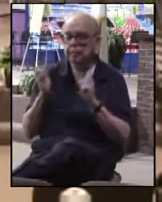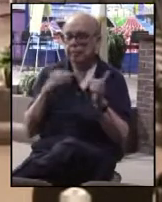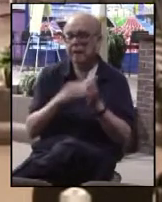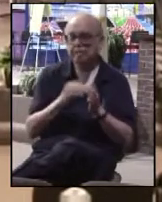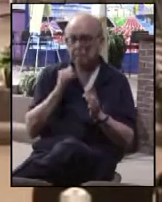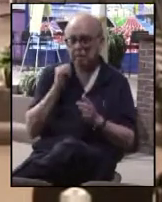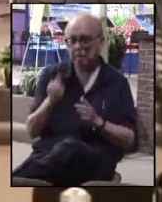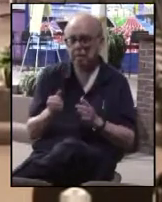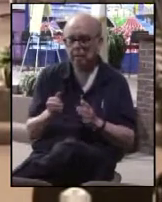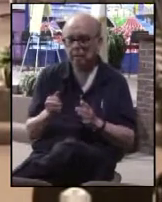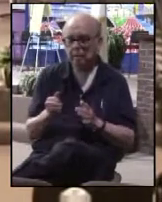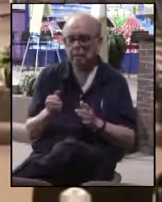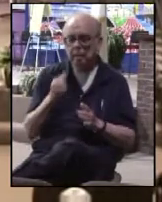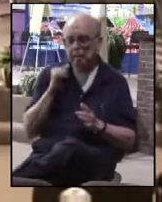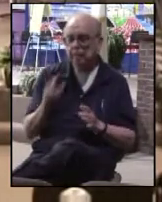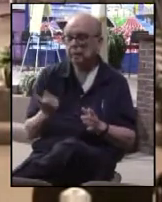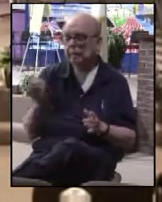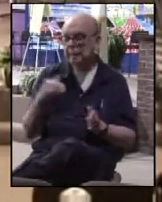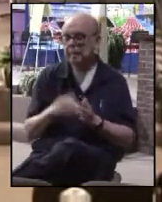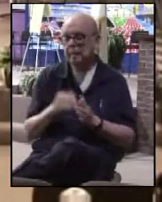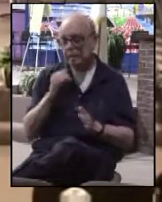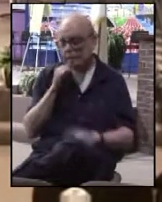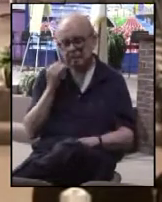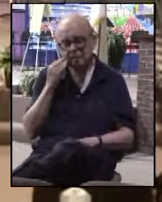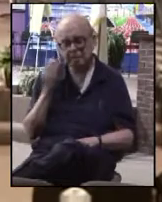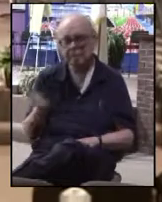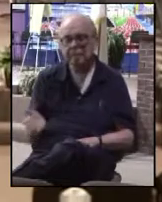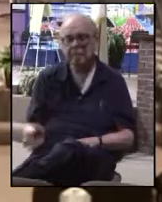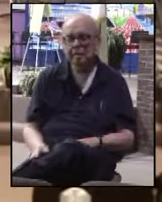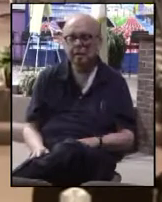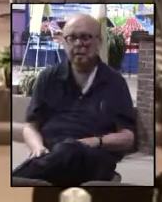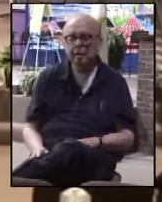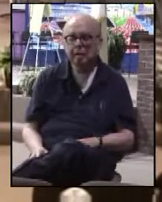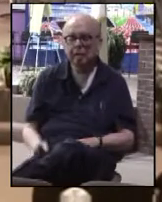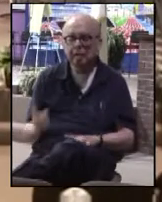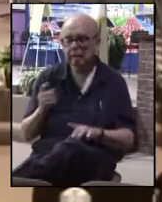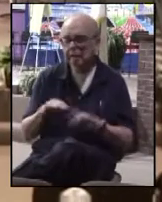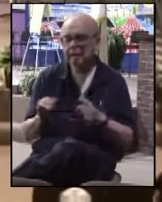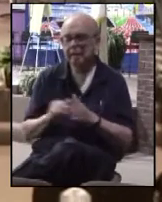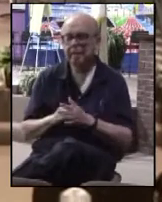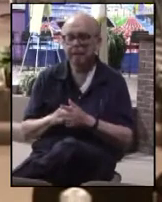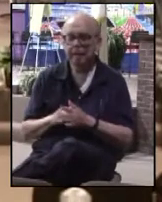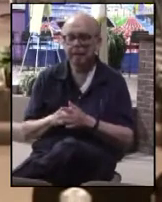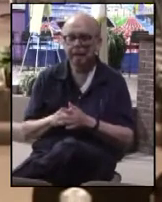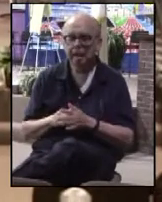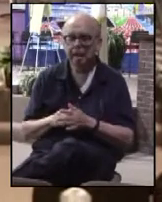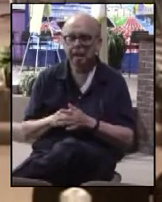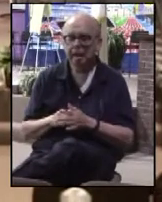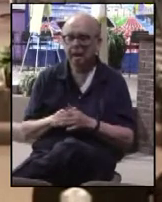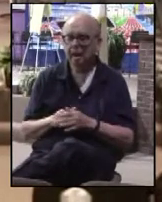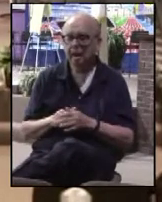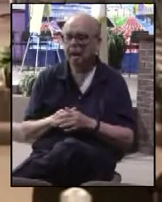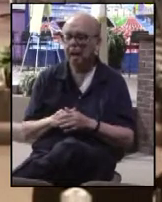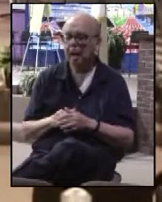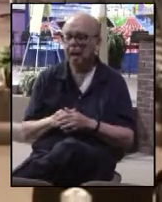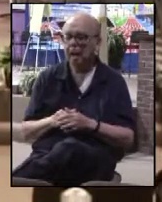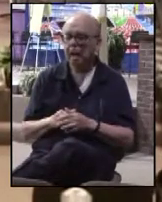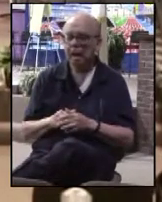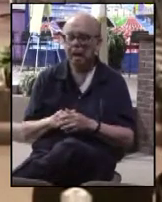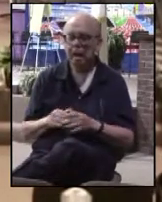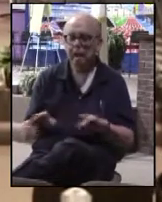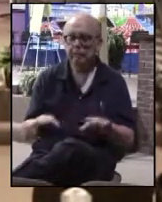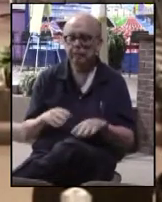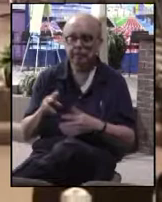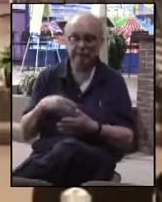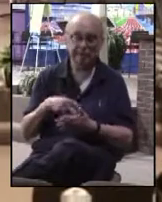the girl came back yesterday you know what? I can't do this because I'll make fun of myself when we were doing the